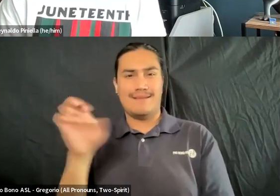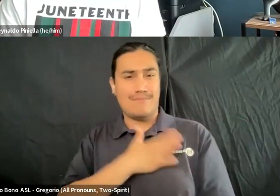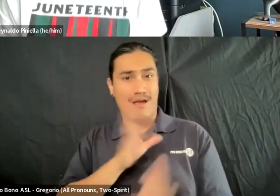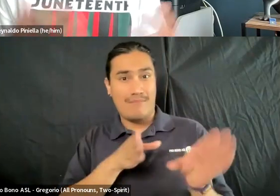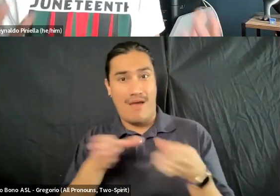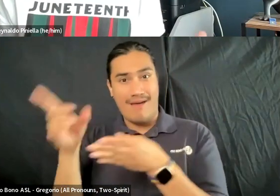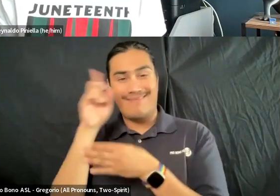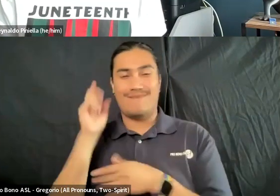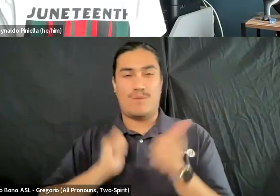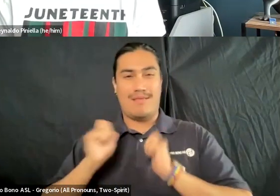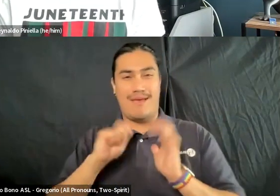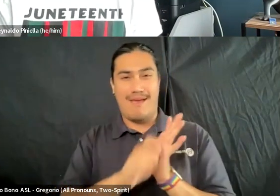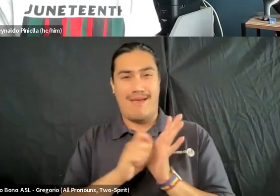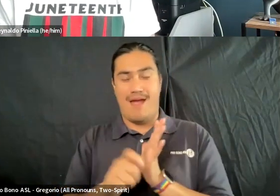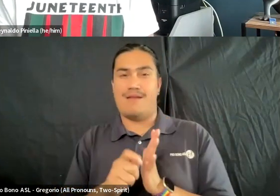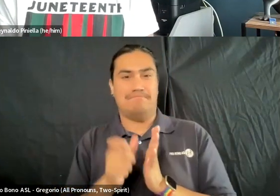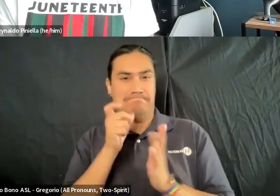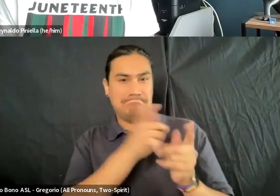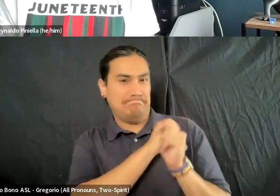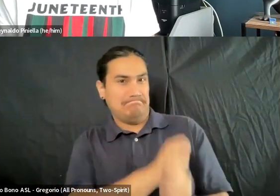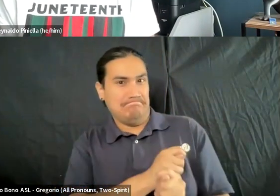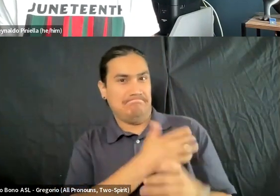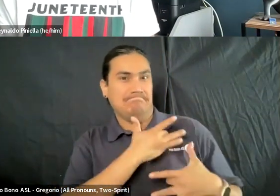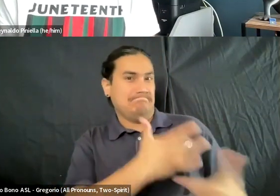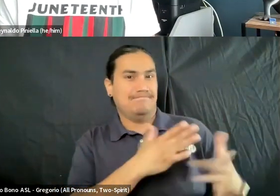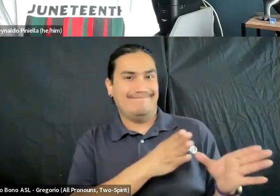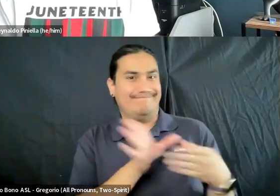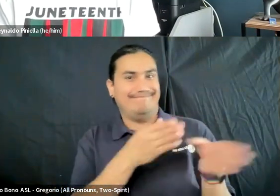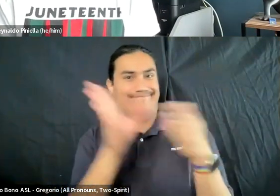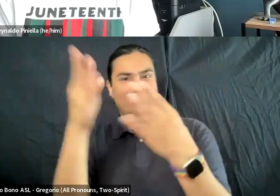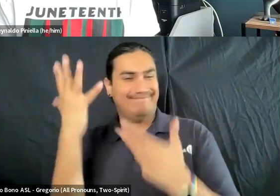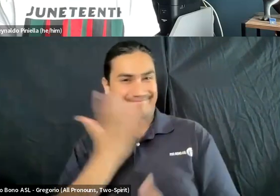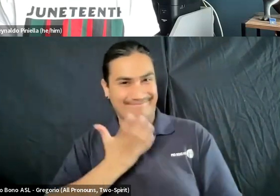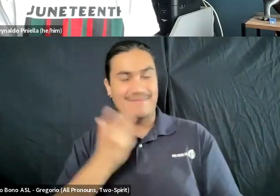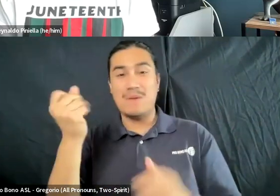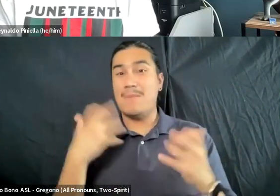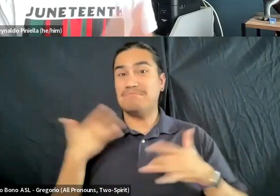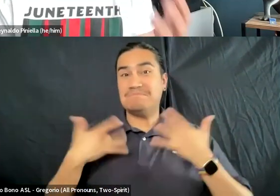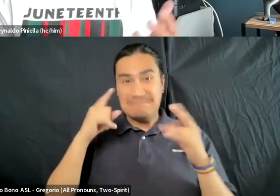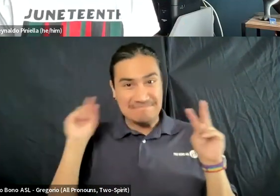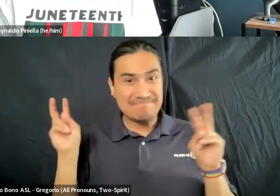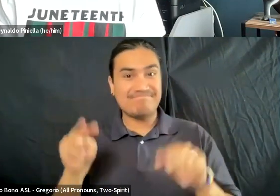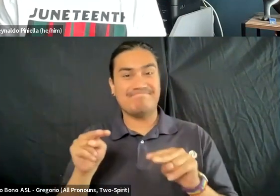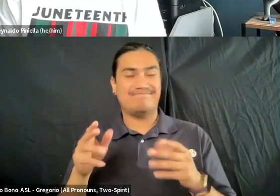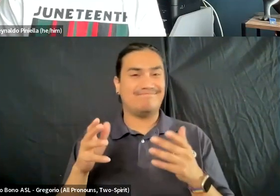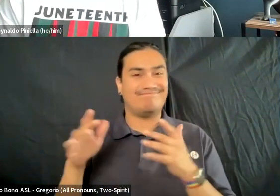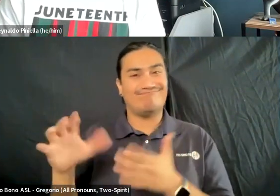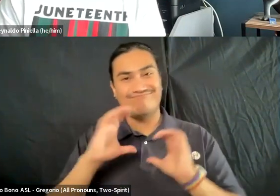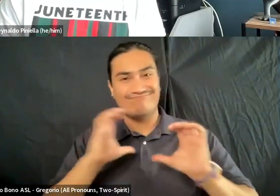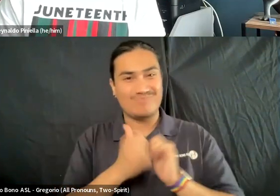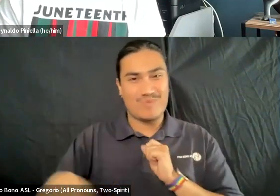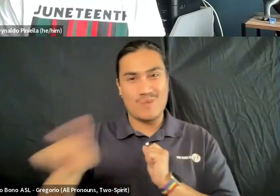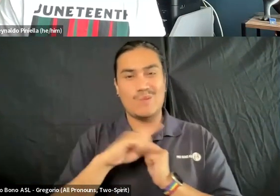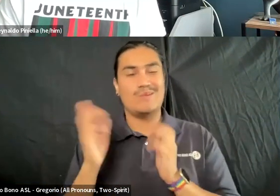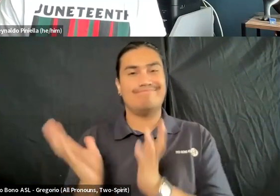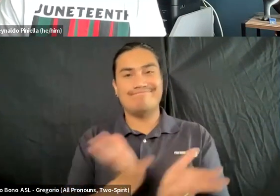a bit unconventional, you could say. So I'm excited to be in conversation with you all. My bio's down there in the chat